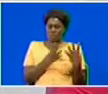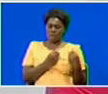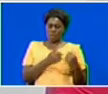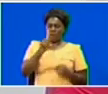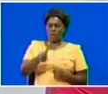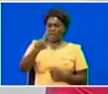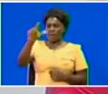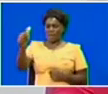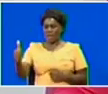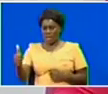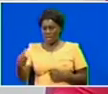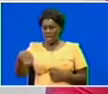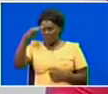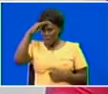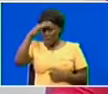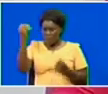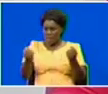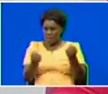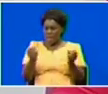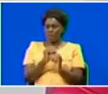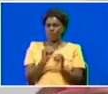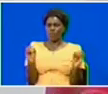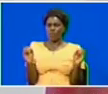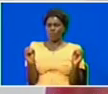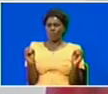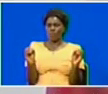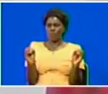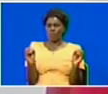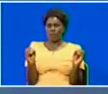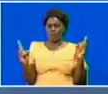and don't drink and drive. Dance. Right? Okay, what are we dancing to, Boni?